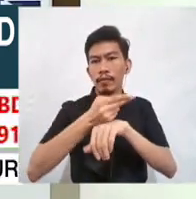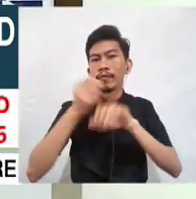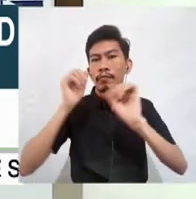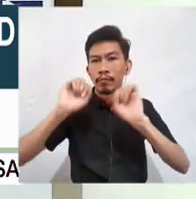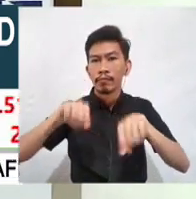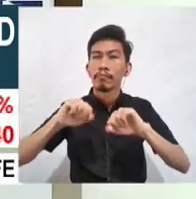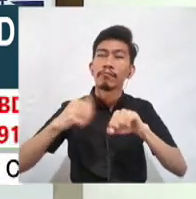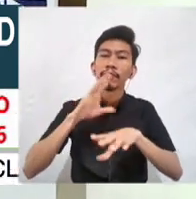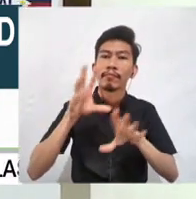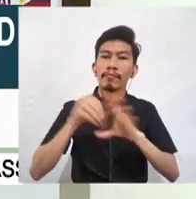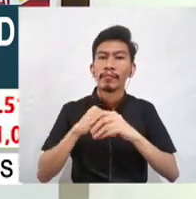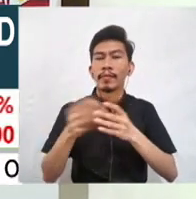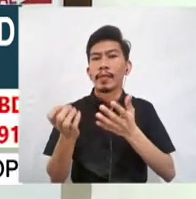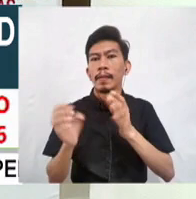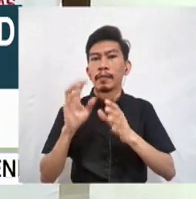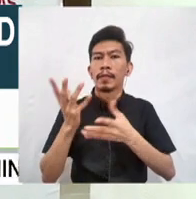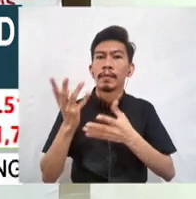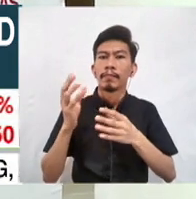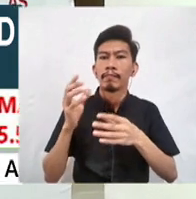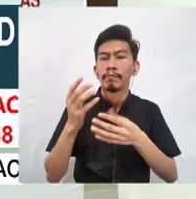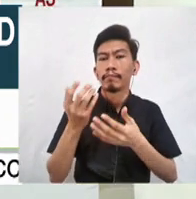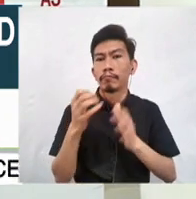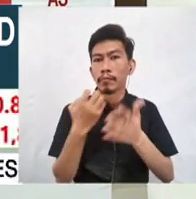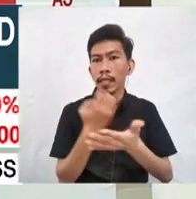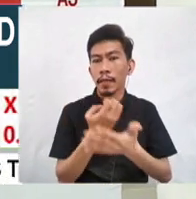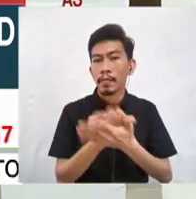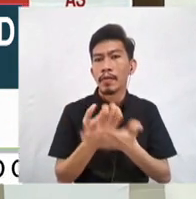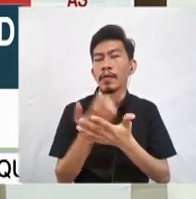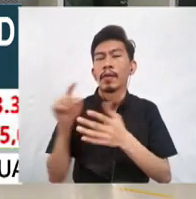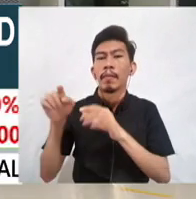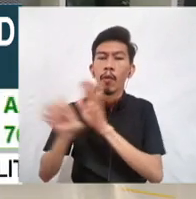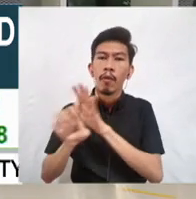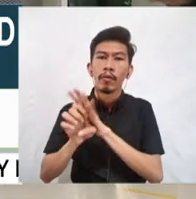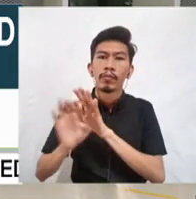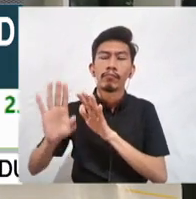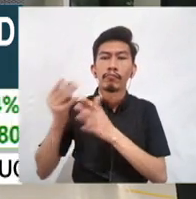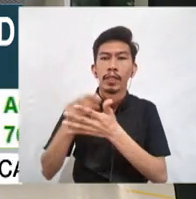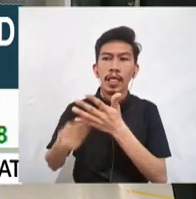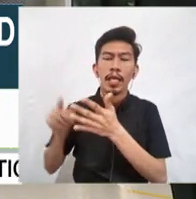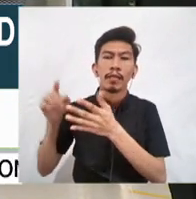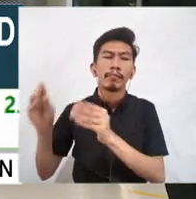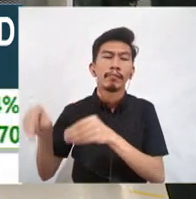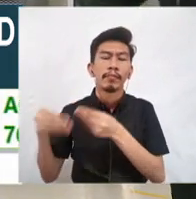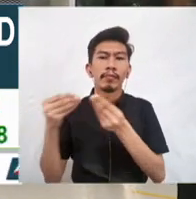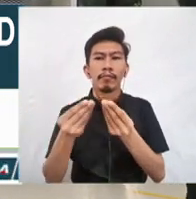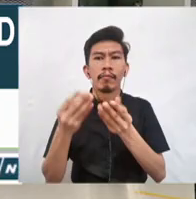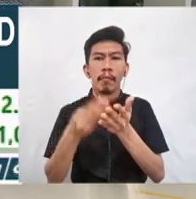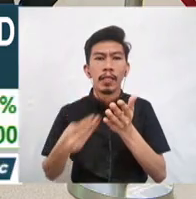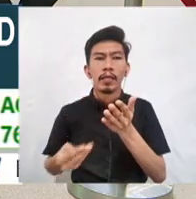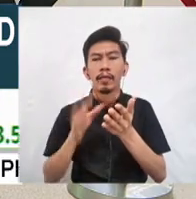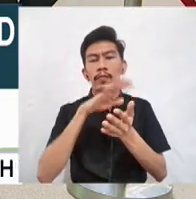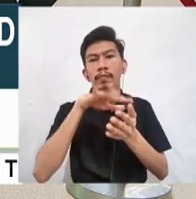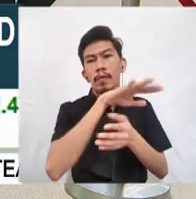in the supply chain. Mm-hmm. They will provide the raw materials, the manufactured materials needed by our